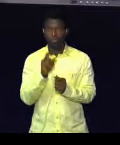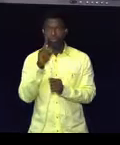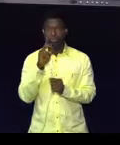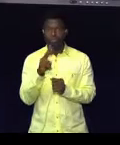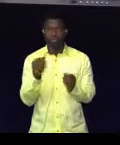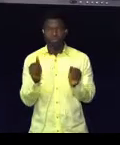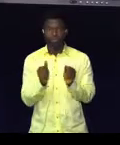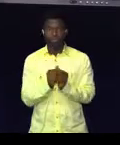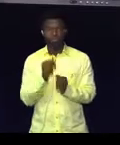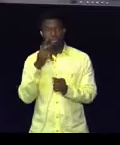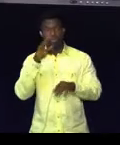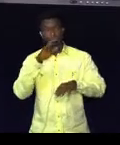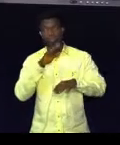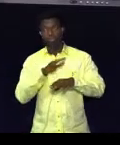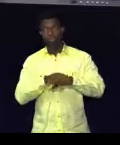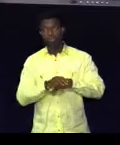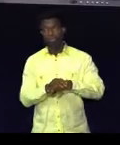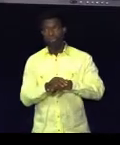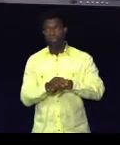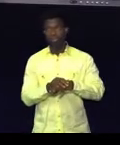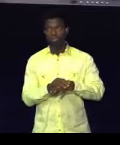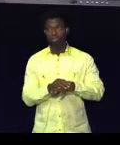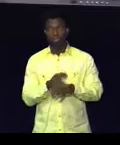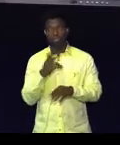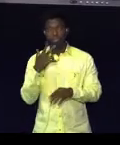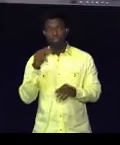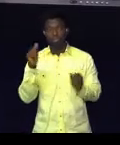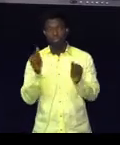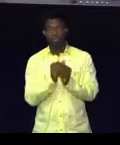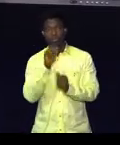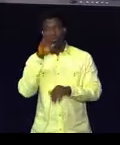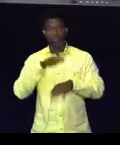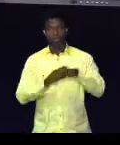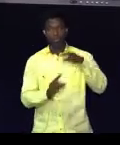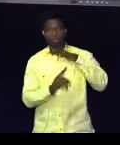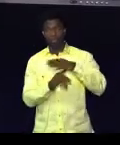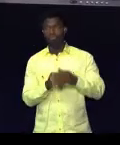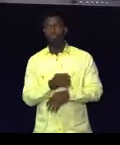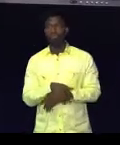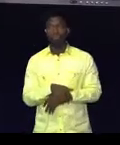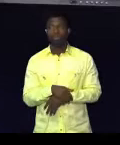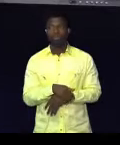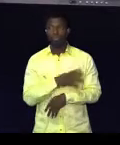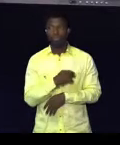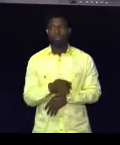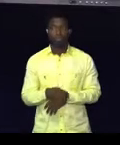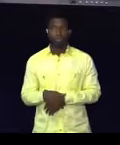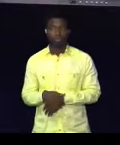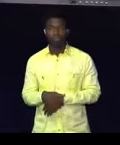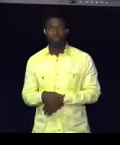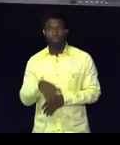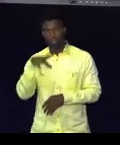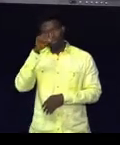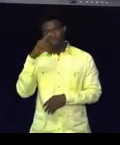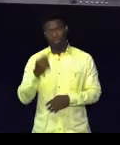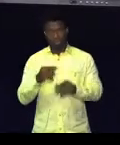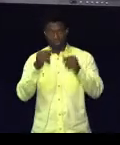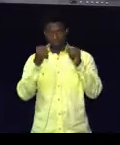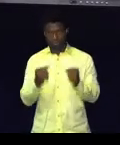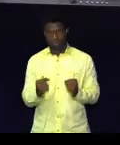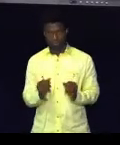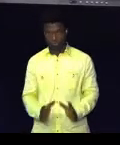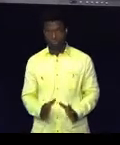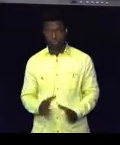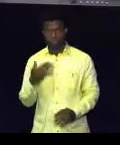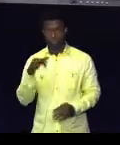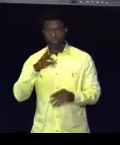2 with the power of 3 and 3 with the power of 1. Now, did you get to this junction? Good job, you. So what do? We select the strongest